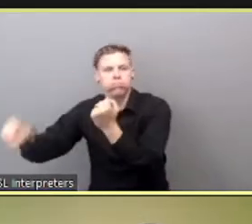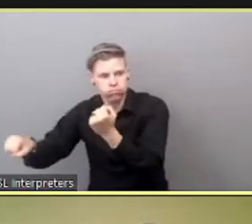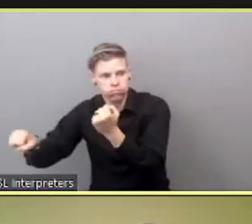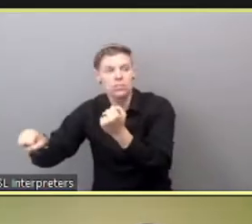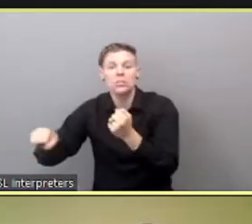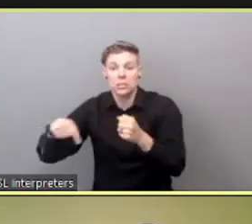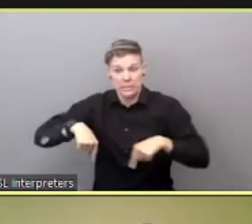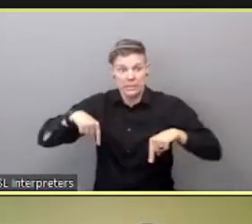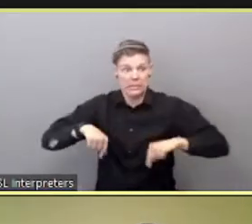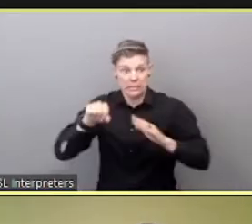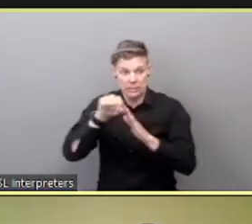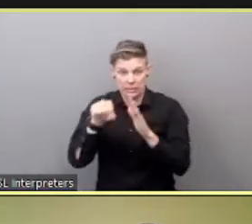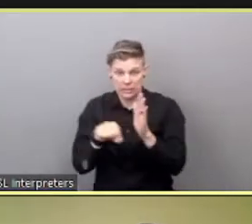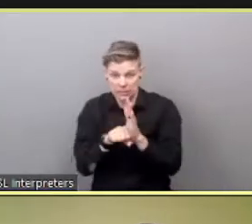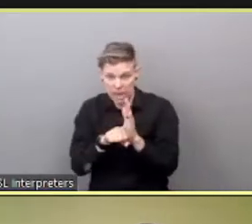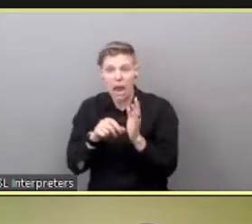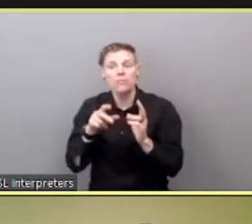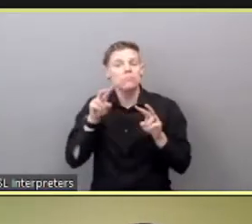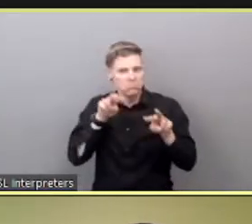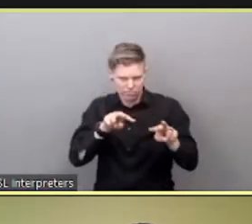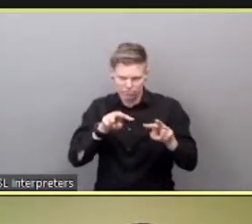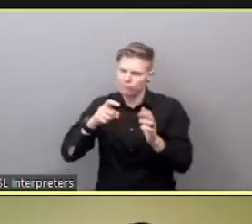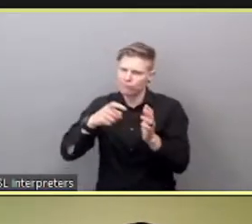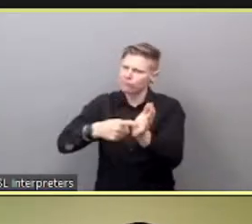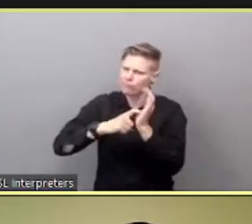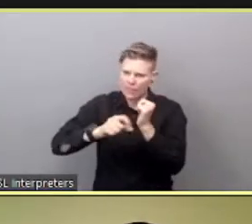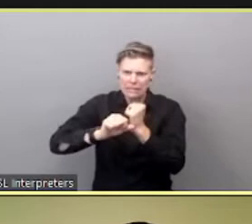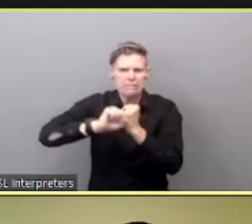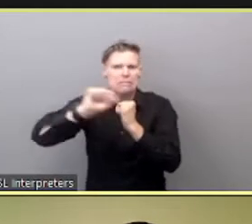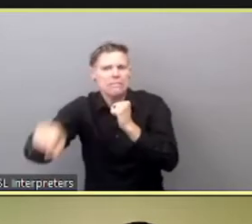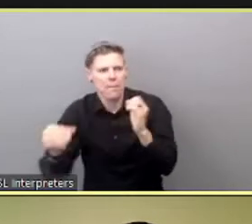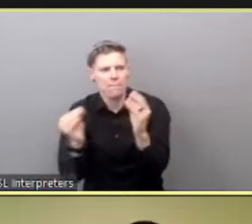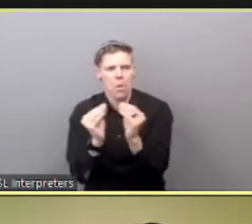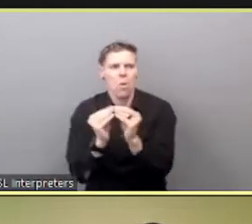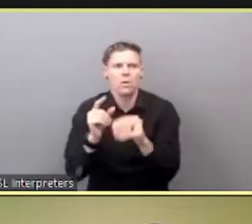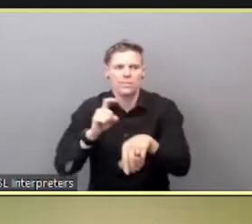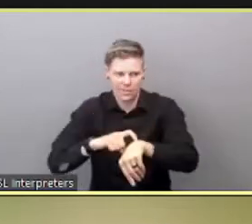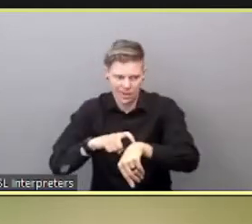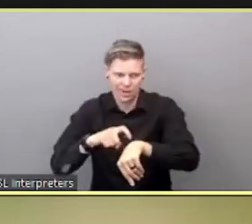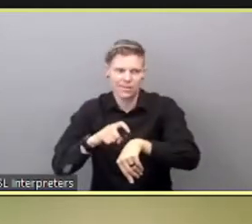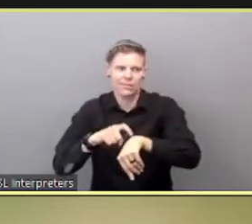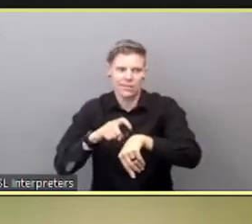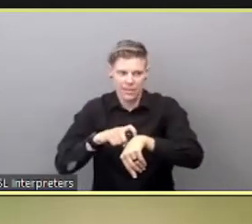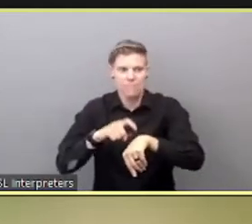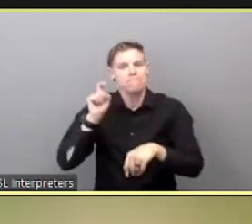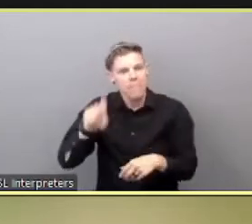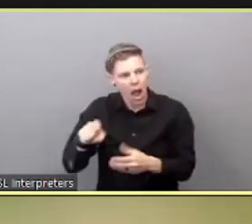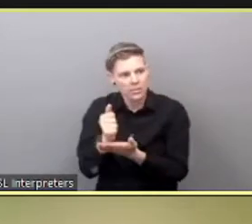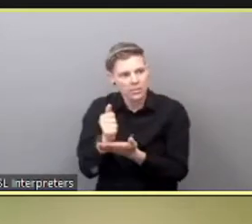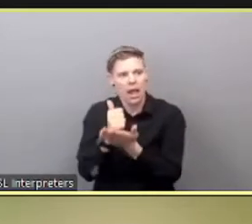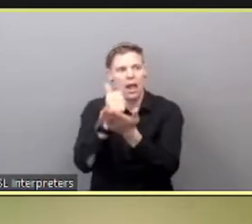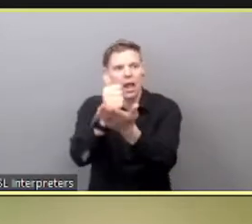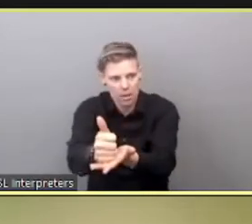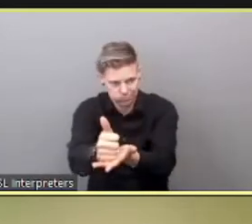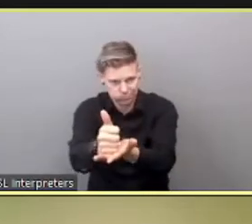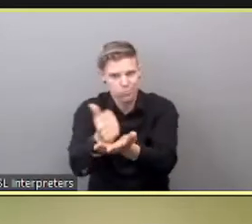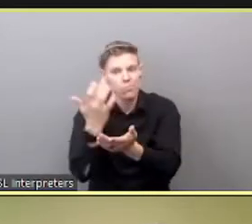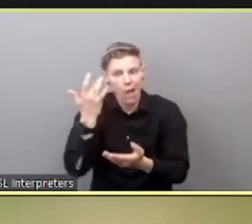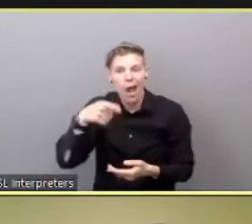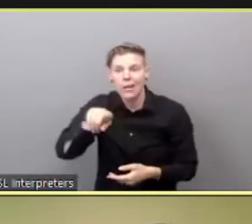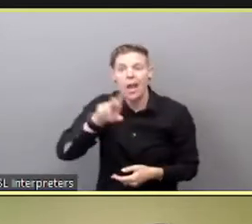as a measure when our unemployment rate reaches a certain level. Next slide, please.